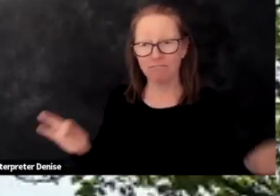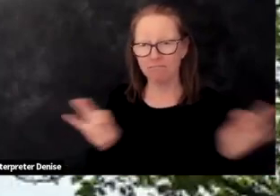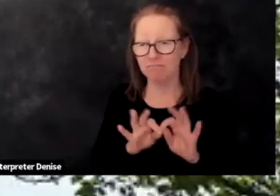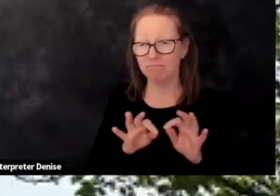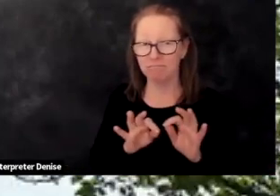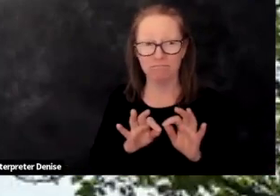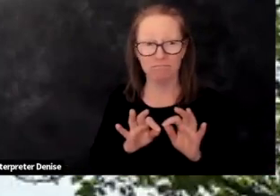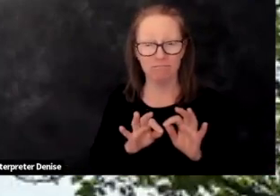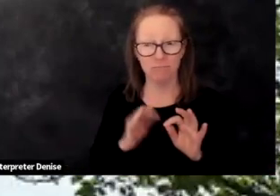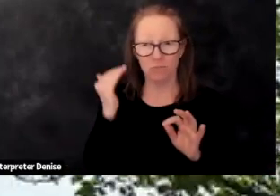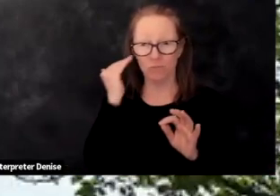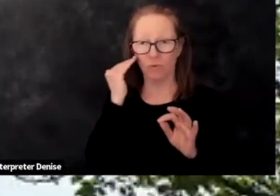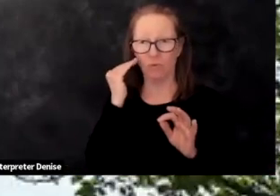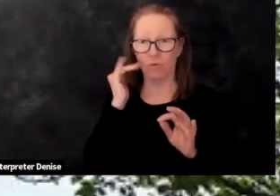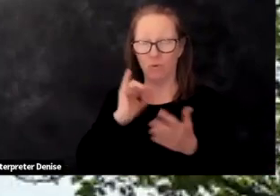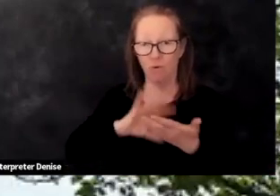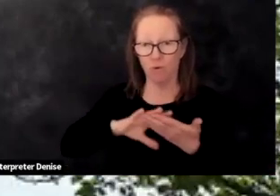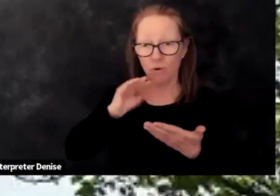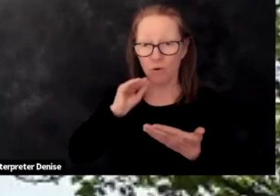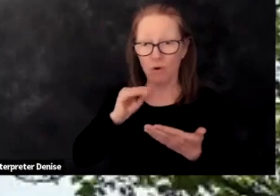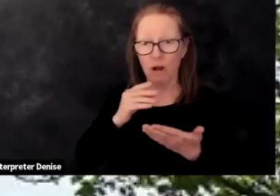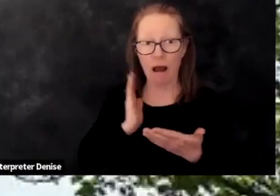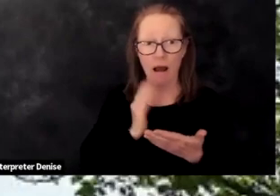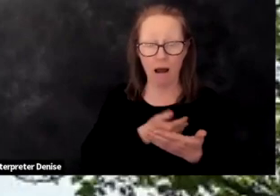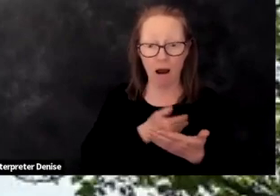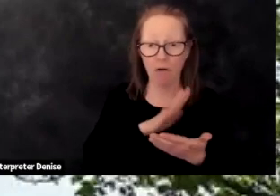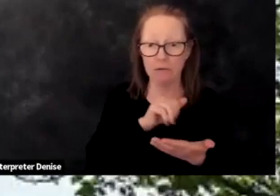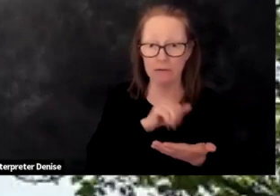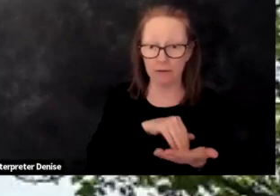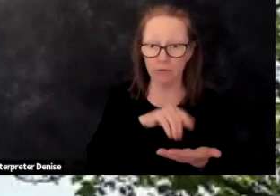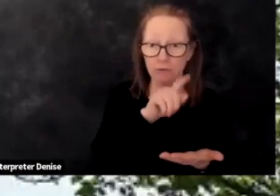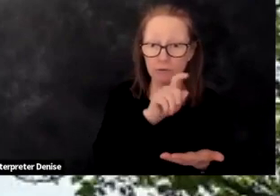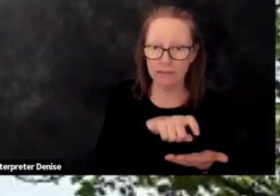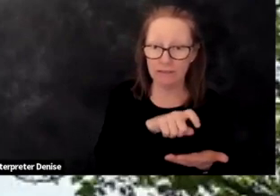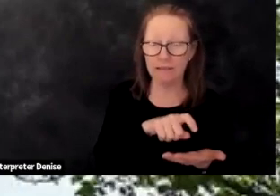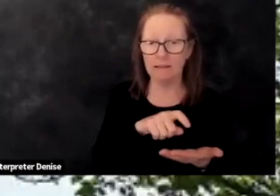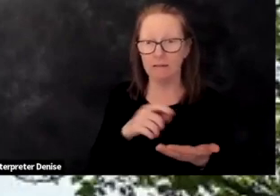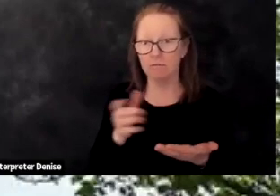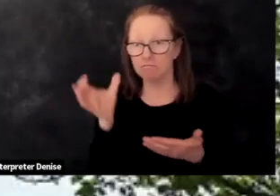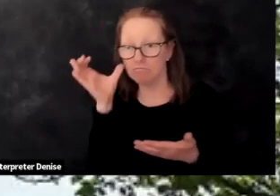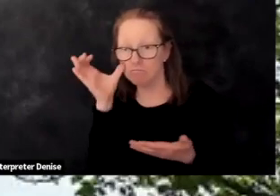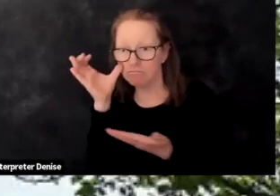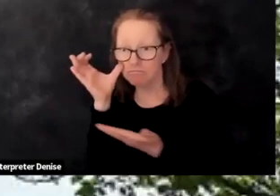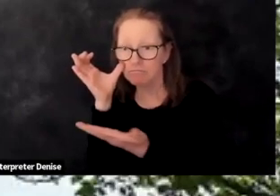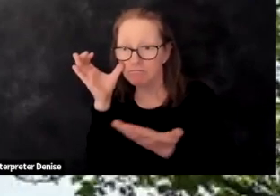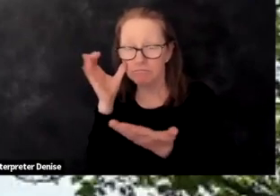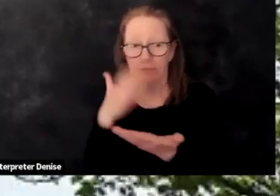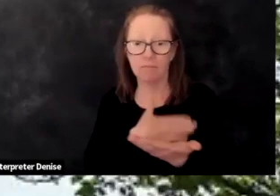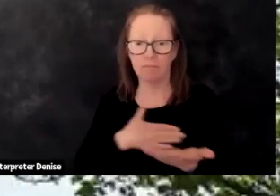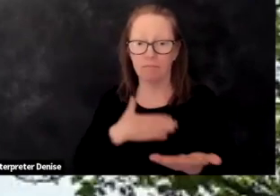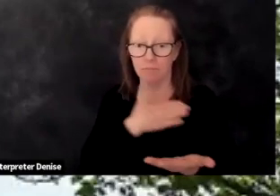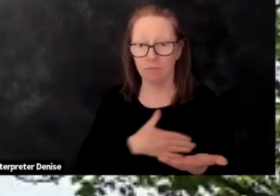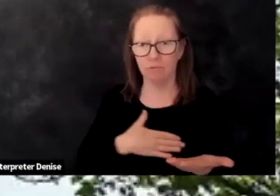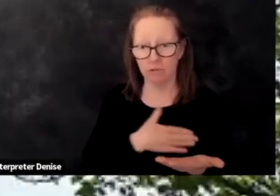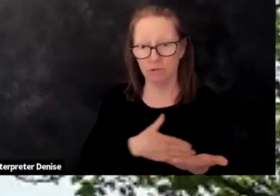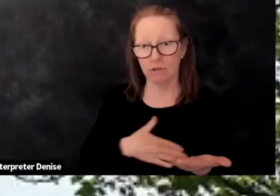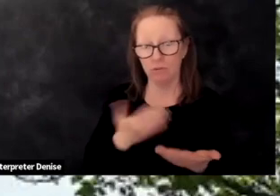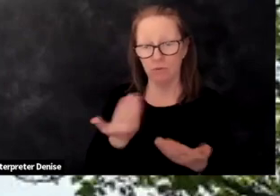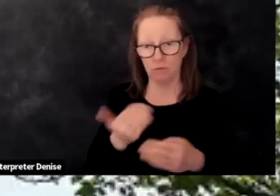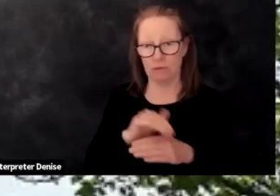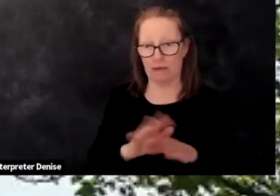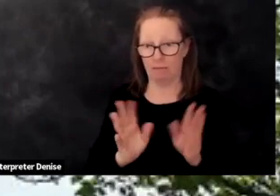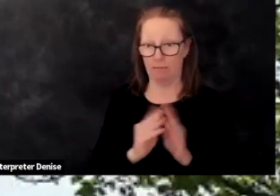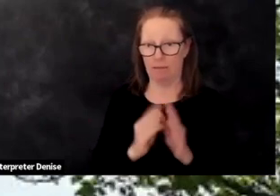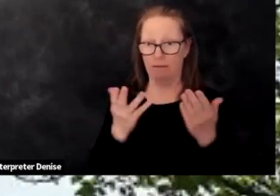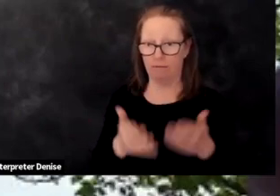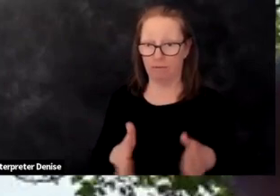at the facility. So we really appreciate you joining us. And like I said, you'll hear from us shortly after tonight's meeting